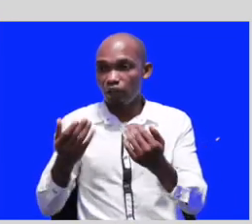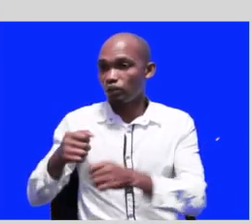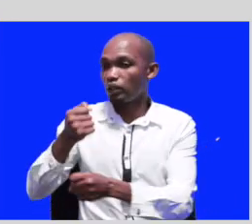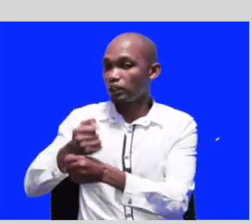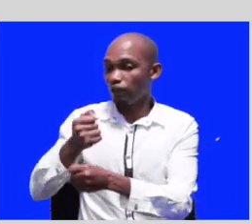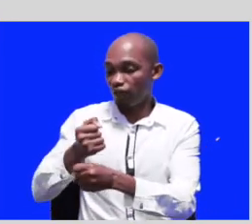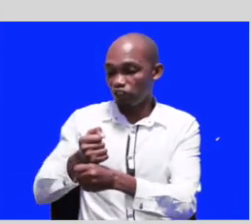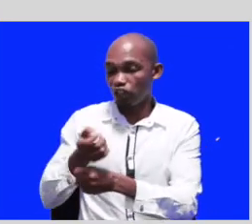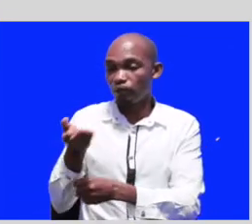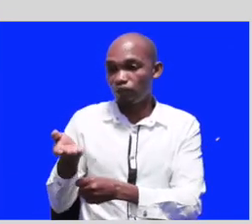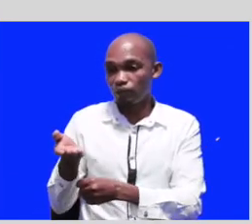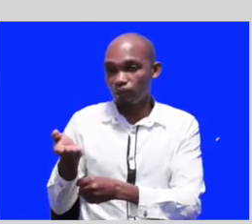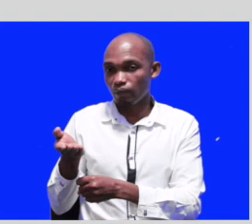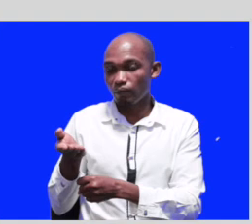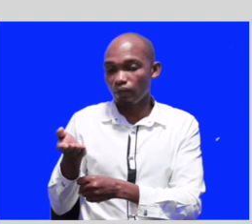ceased to be functional.